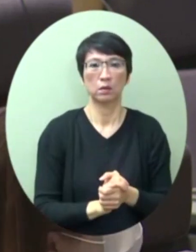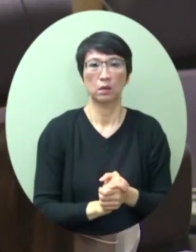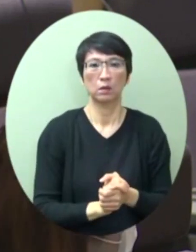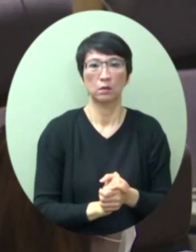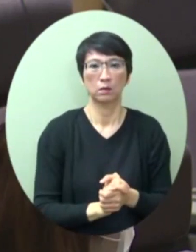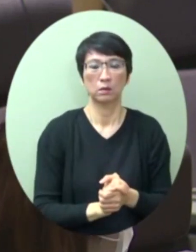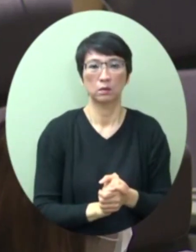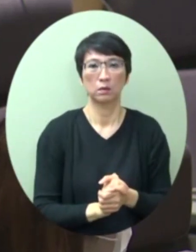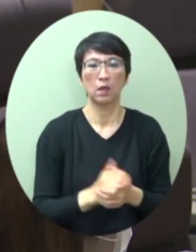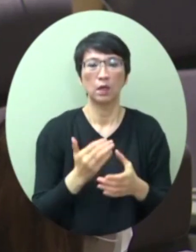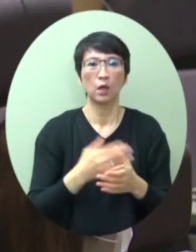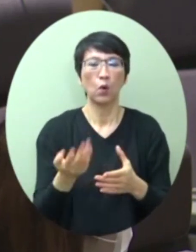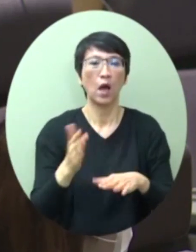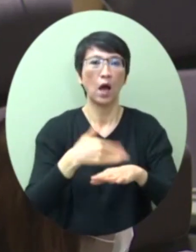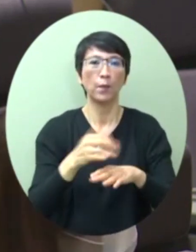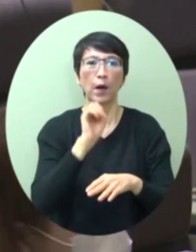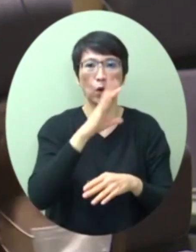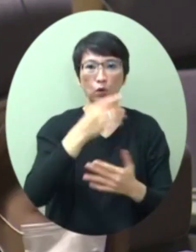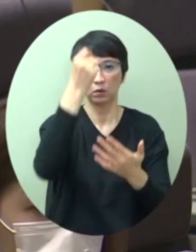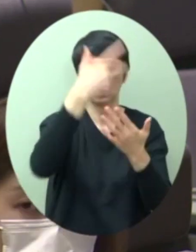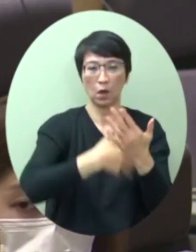said including